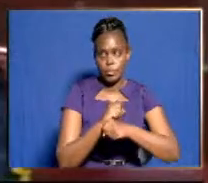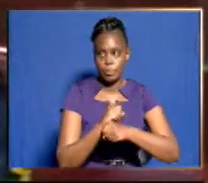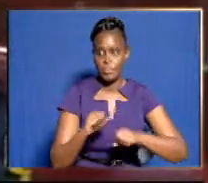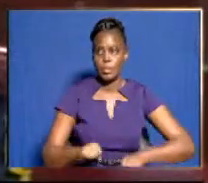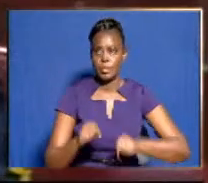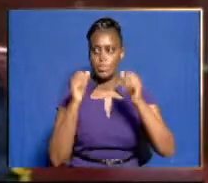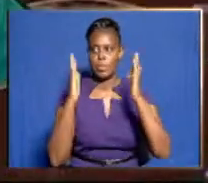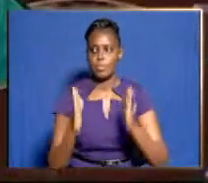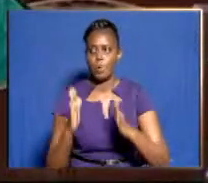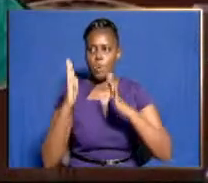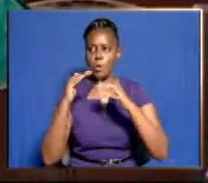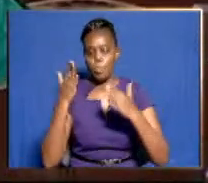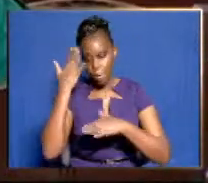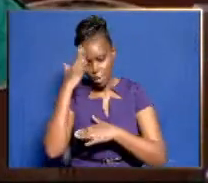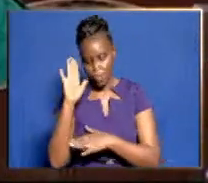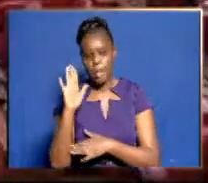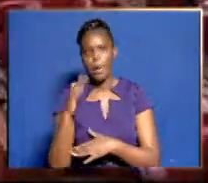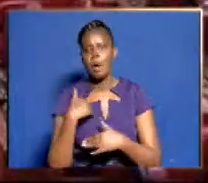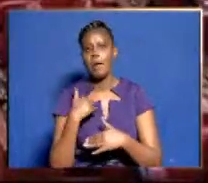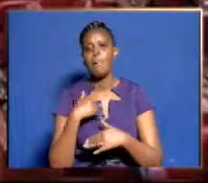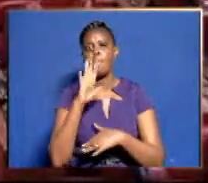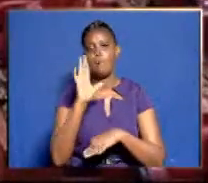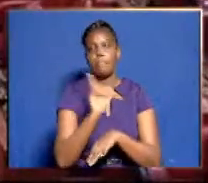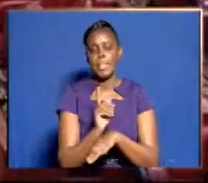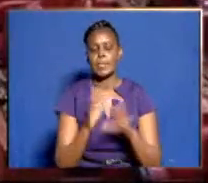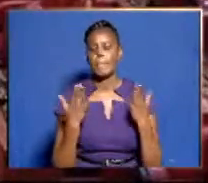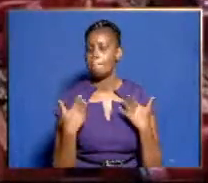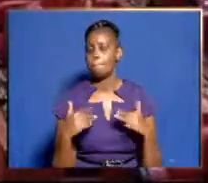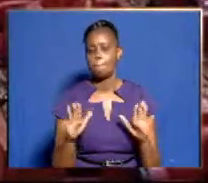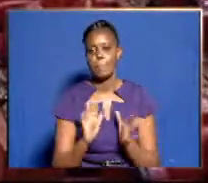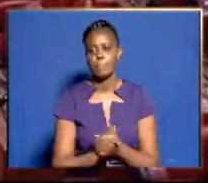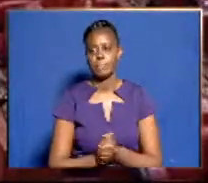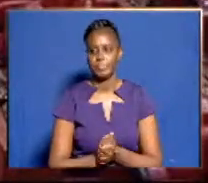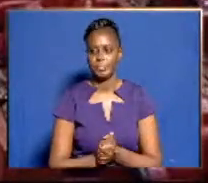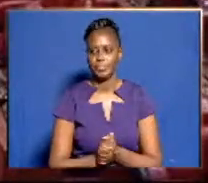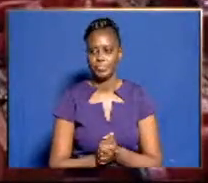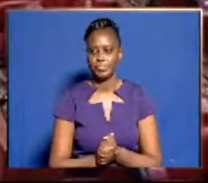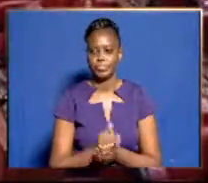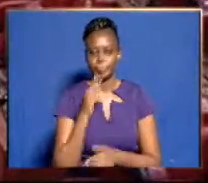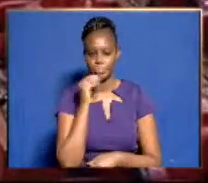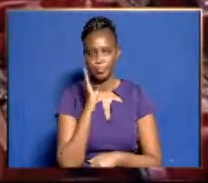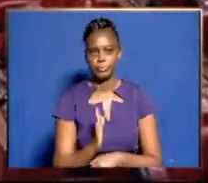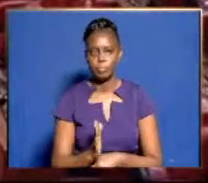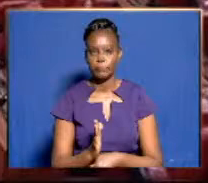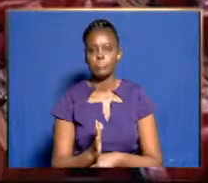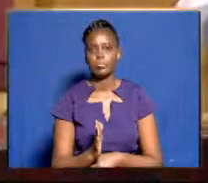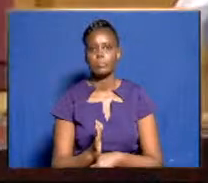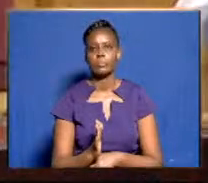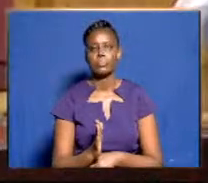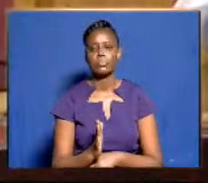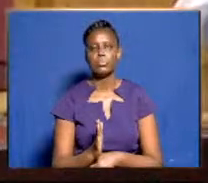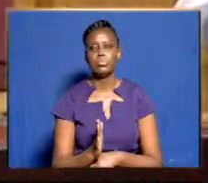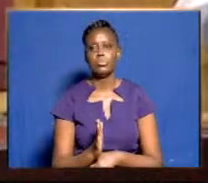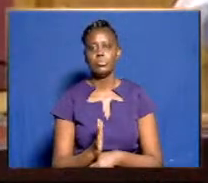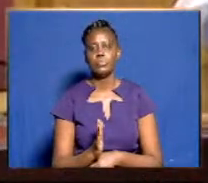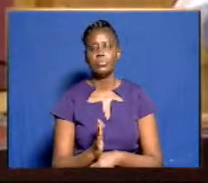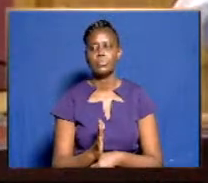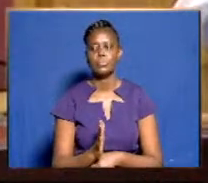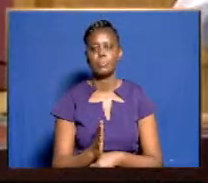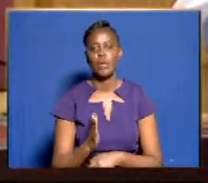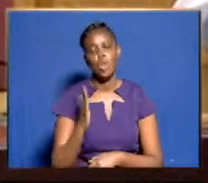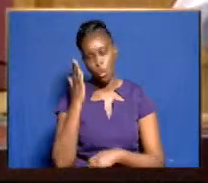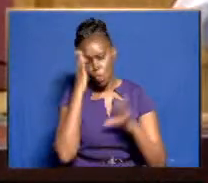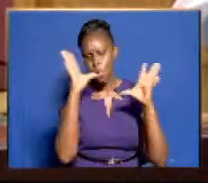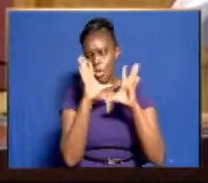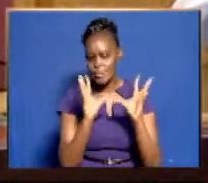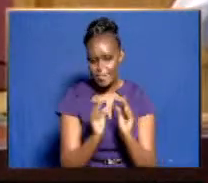Chairperson, I hope you are aware that you have about 5 minutes to go. Honorable Speaker, I know how difficult it is to summarize, but you already